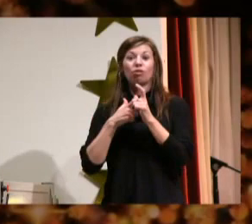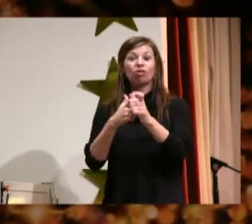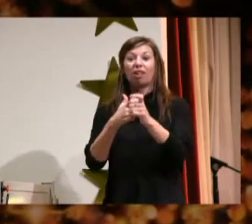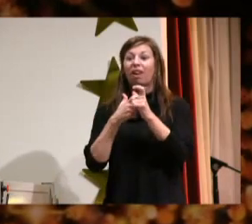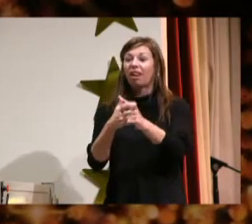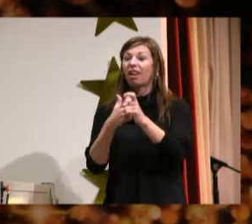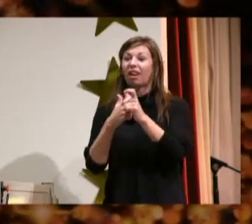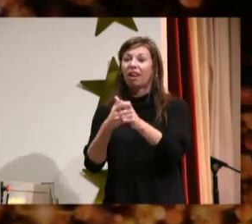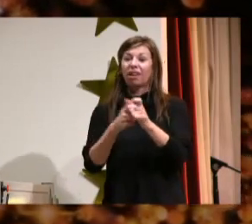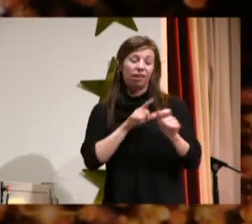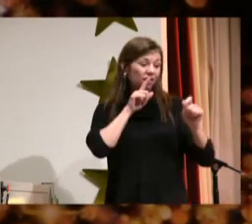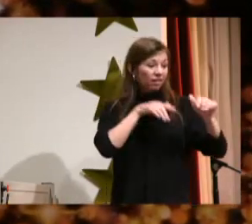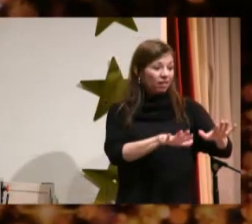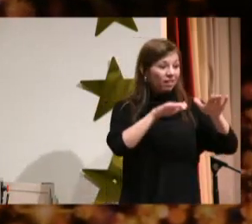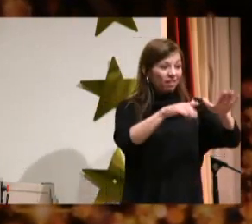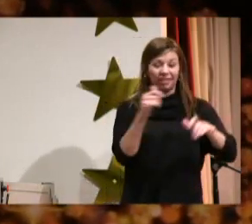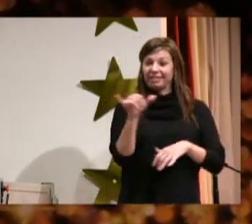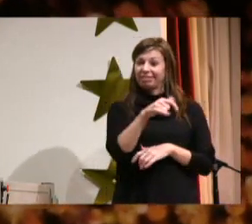been